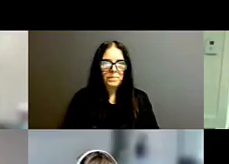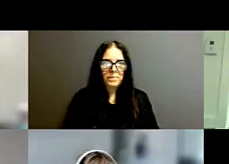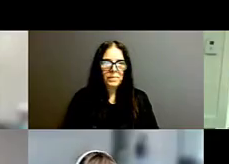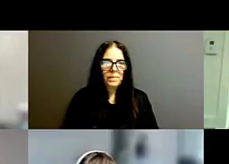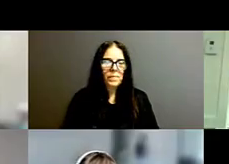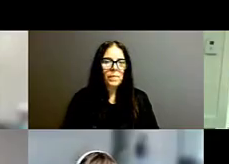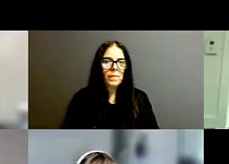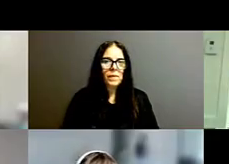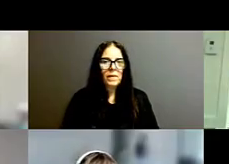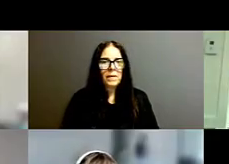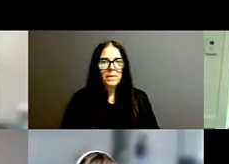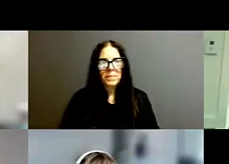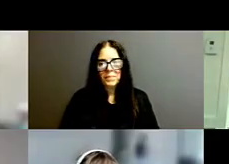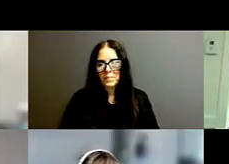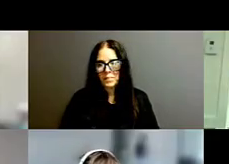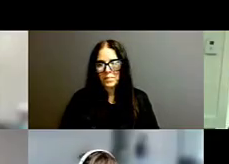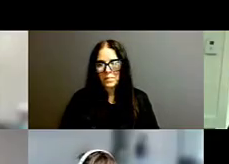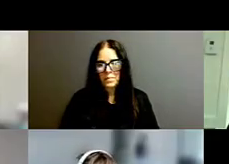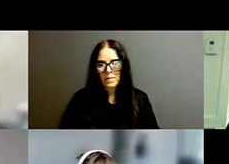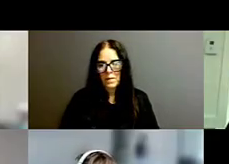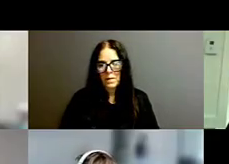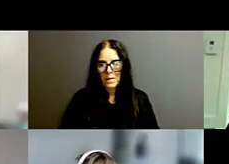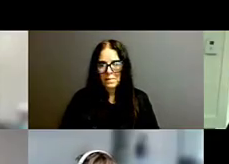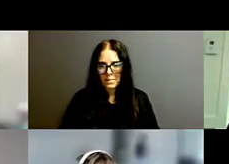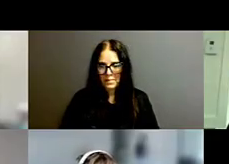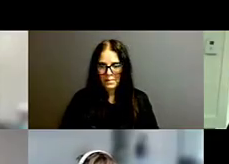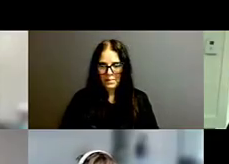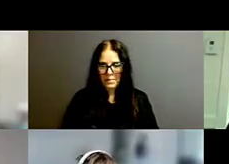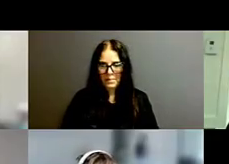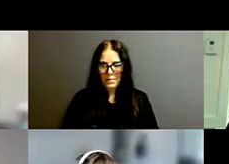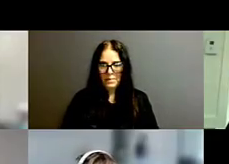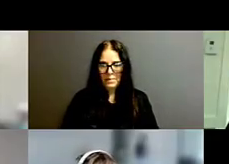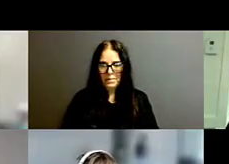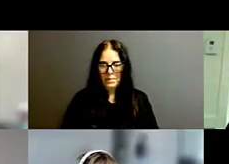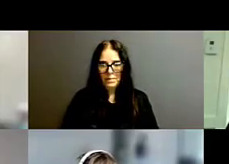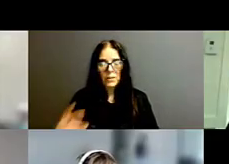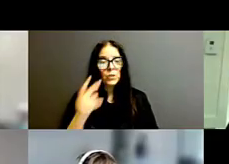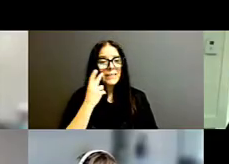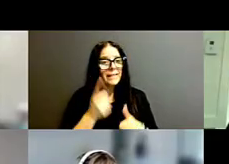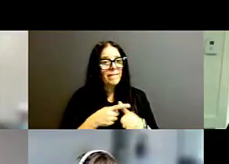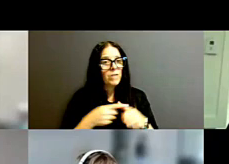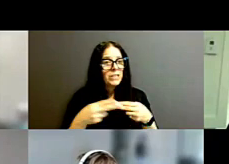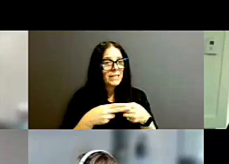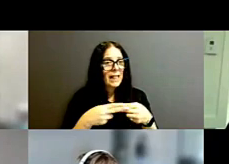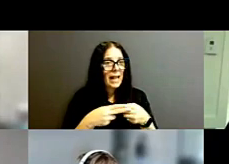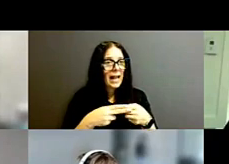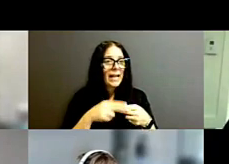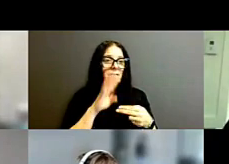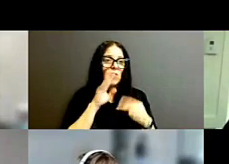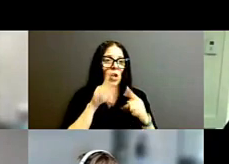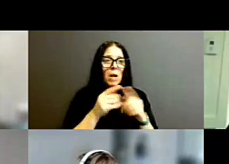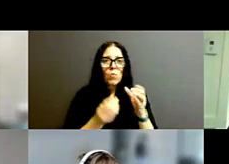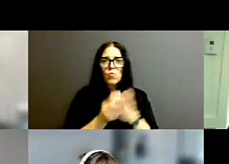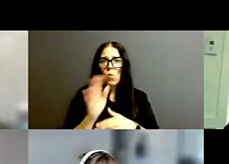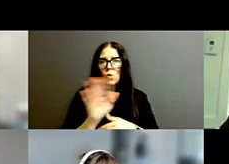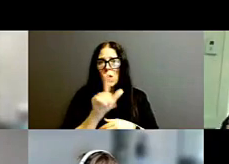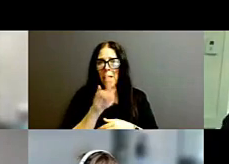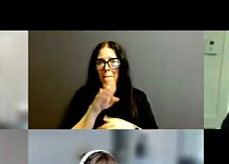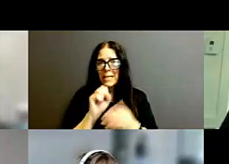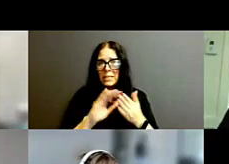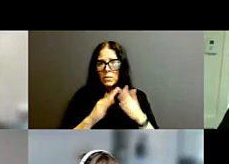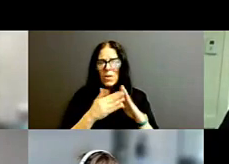you see the first slide. So we have a session about growing your LBS community, and it is really about connecting